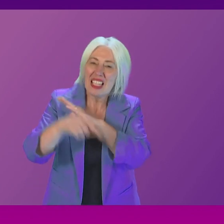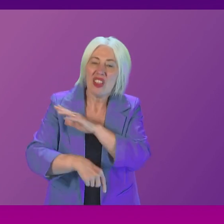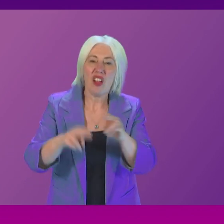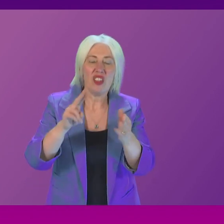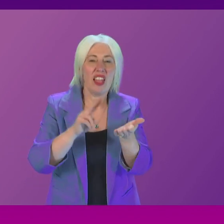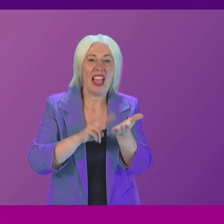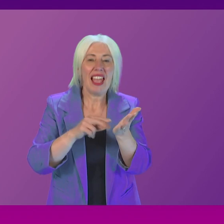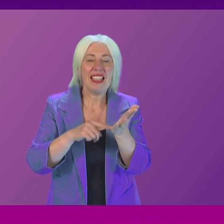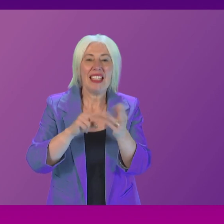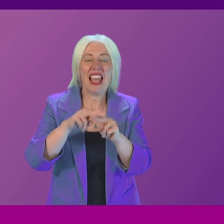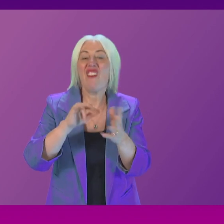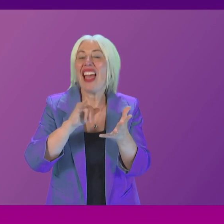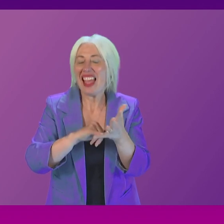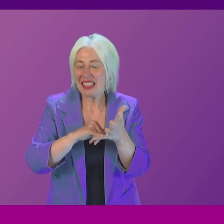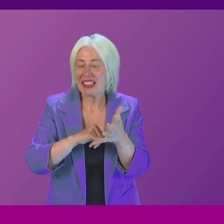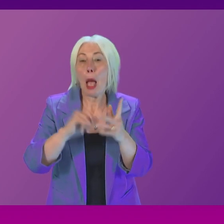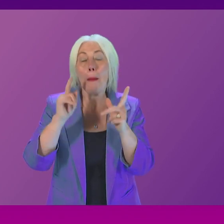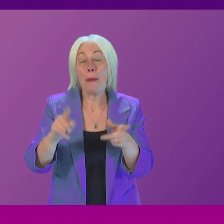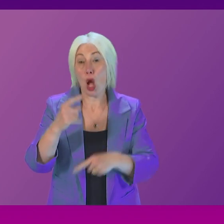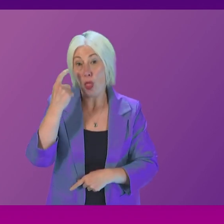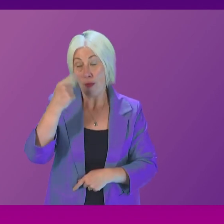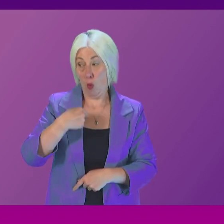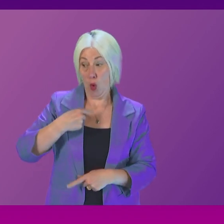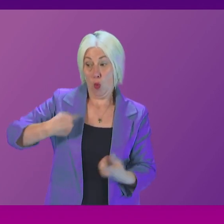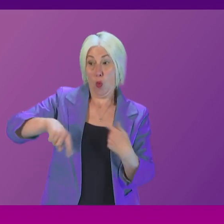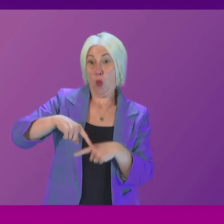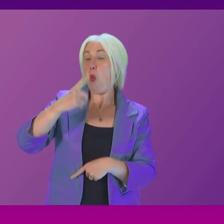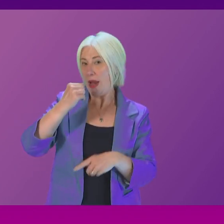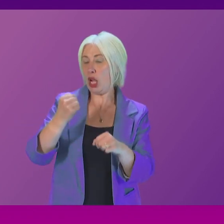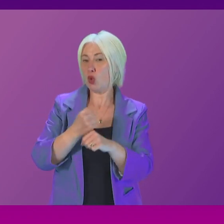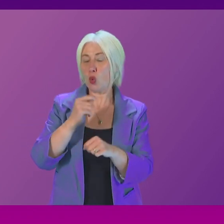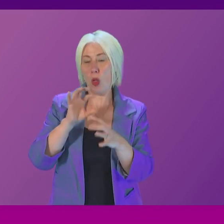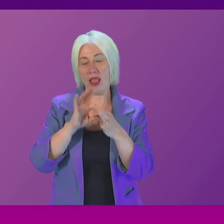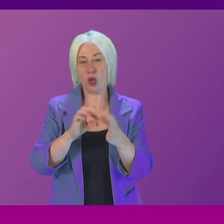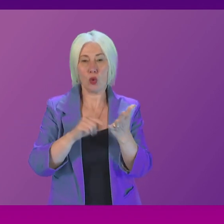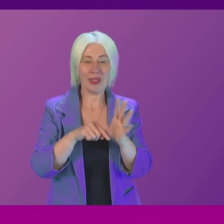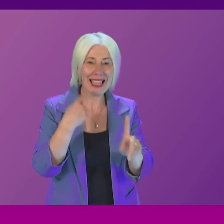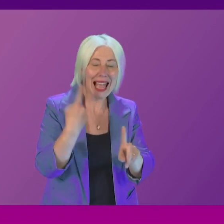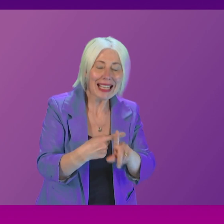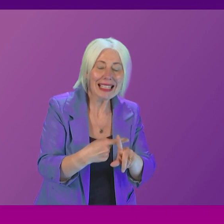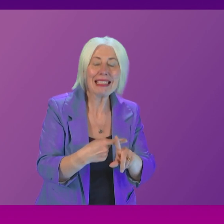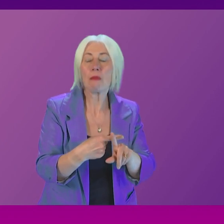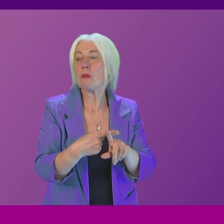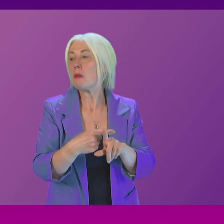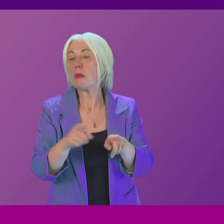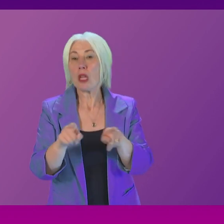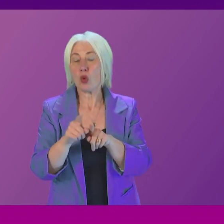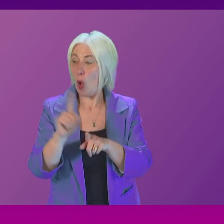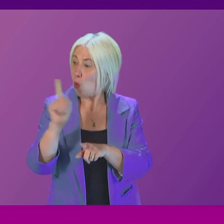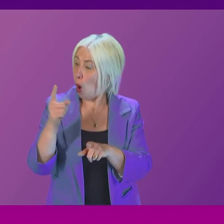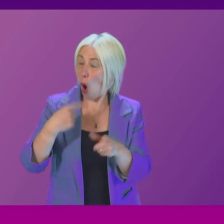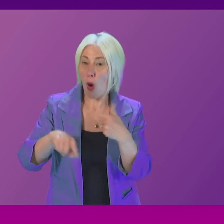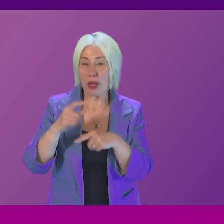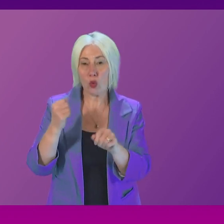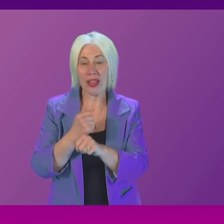MTFS, we are looking at what we can do in relation to taxation. We will also look to see what we can do in relation